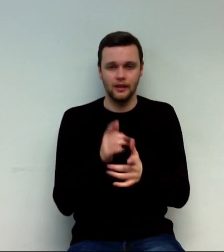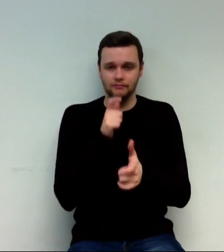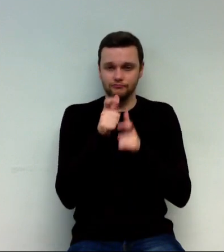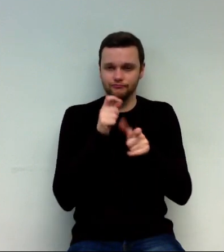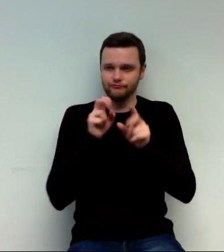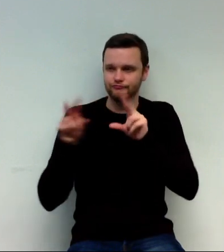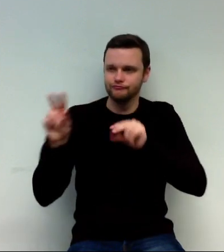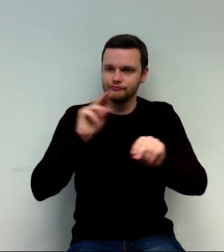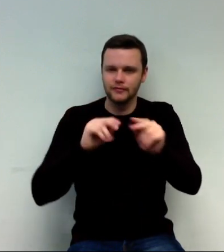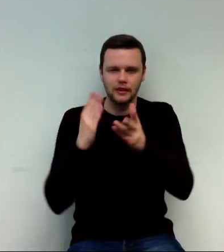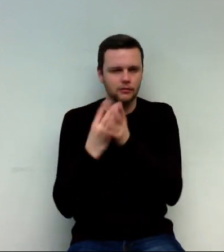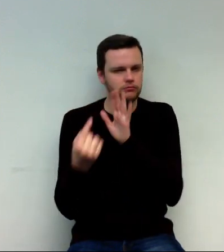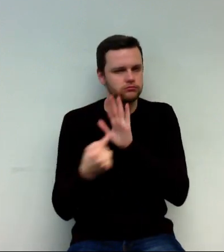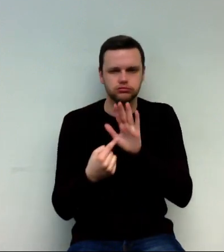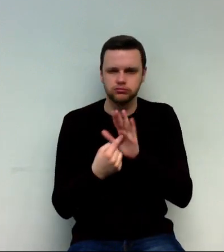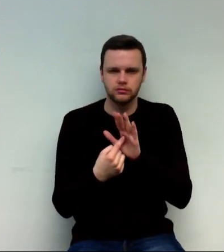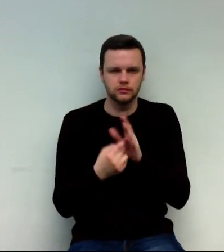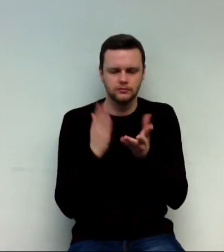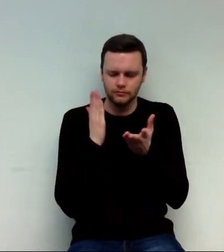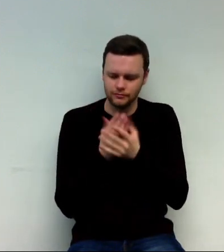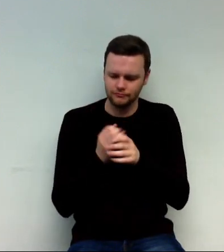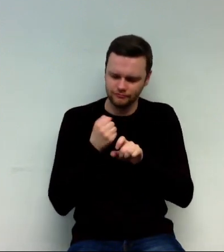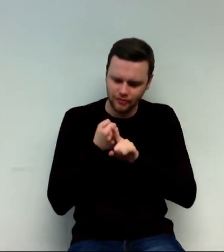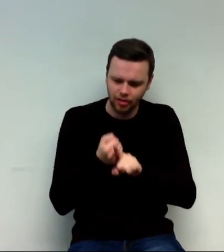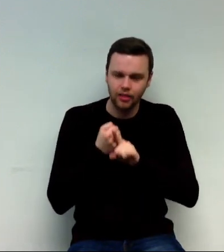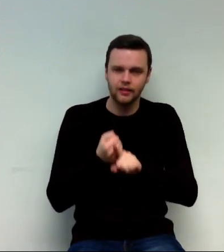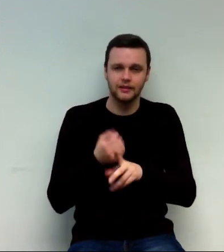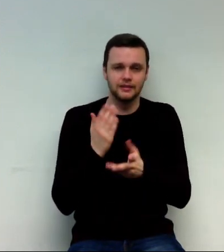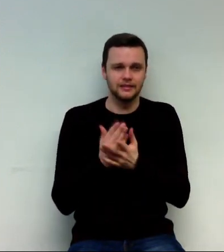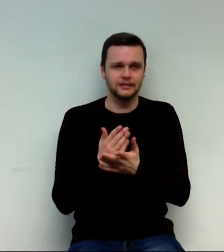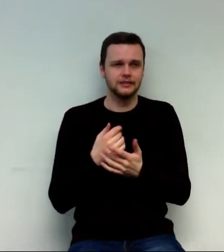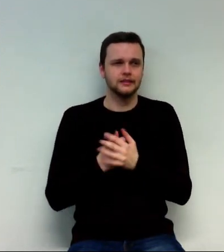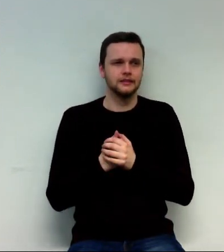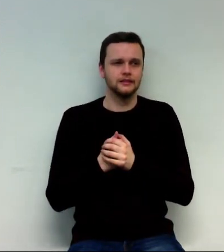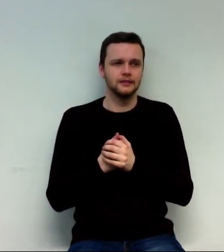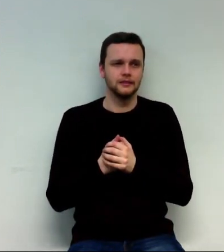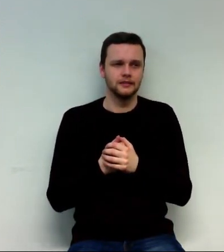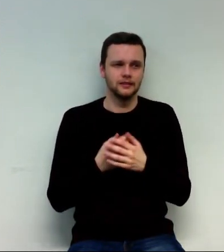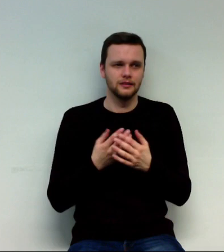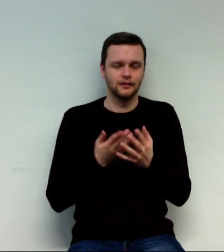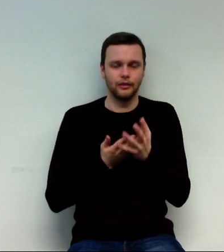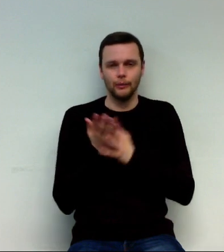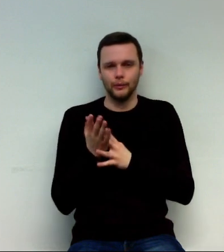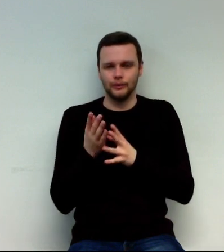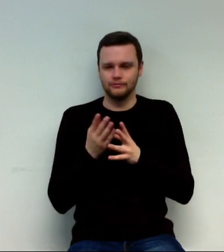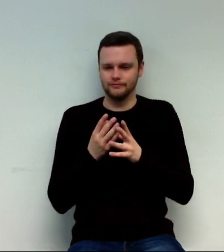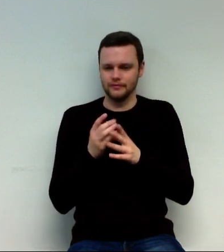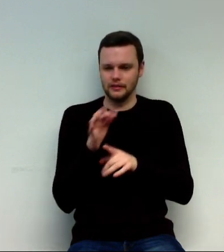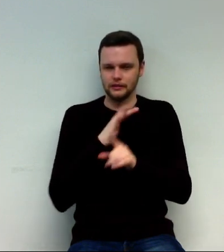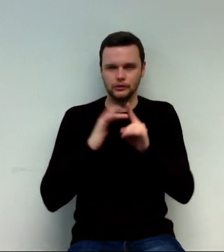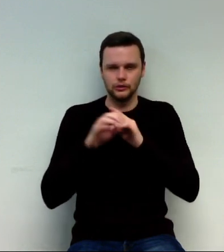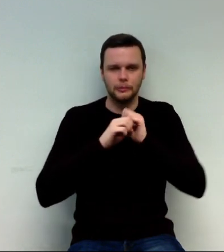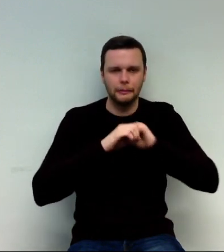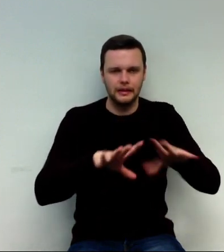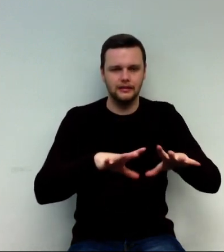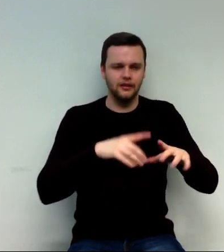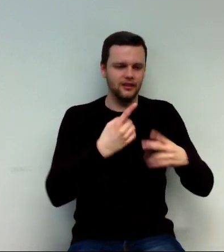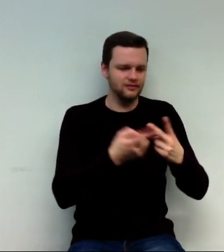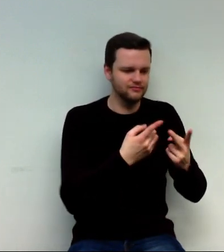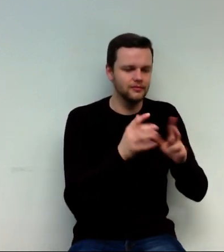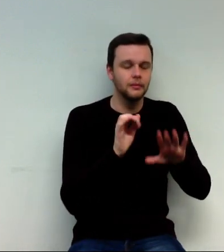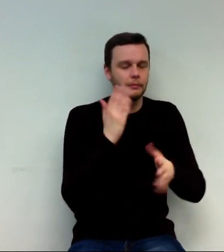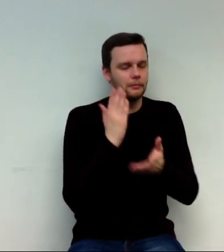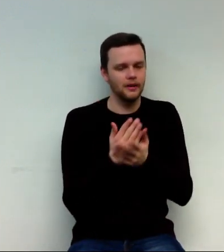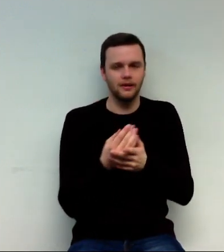Yeah, like we can't stress enough that actually still, no matter like every form of social media out there, whether like word of mouth is